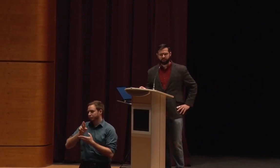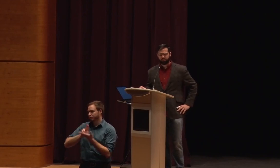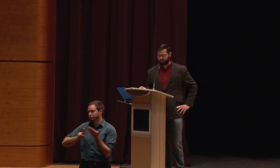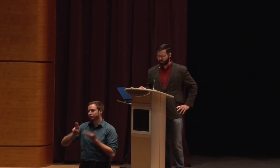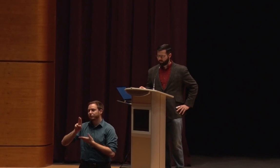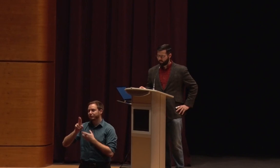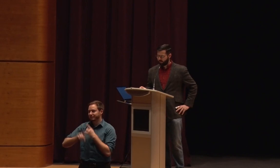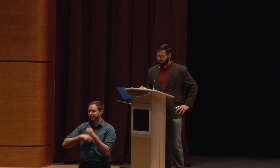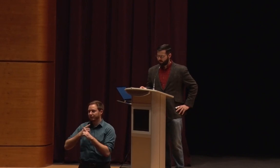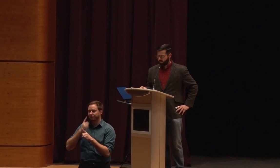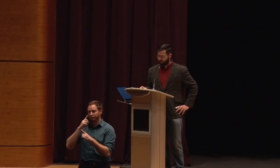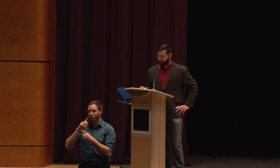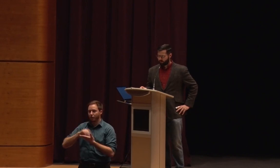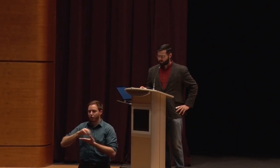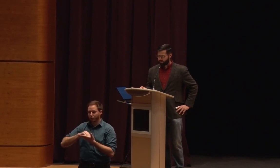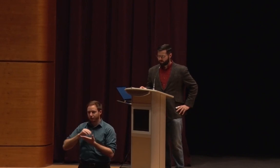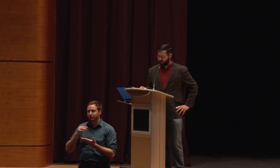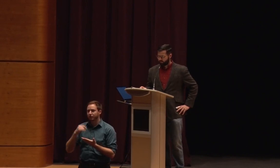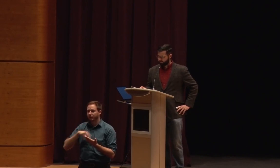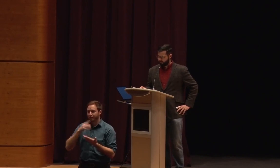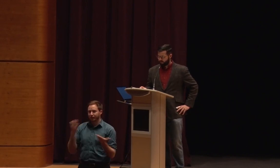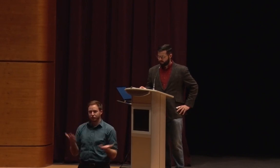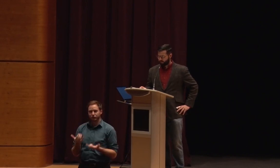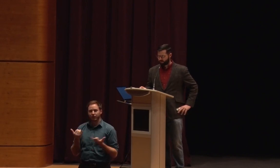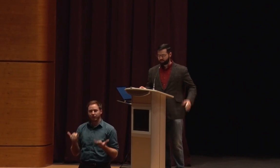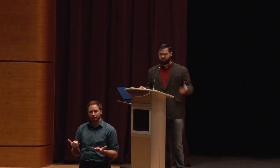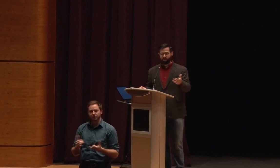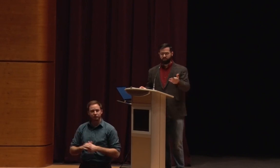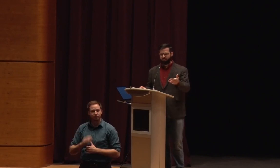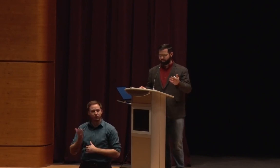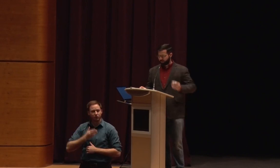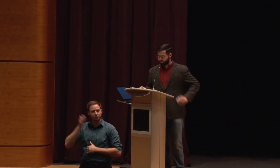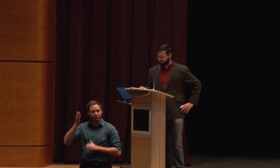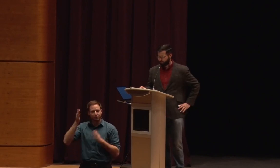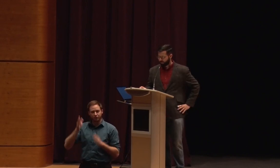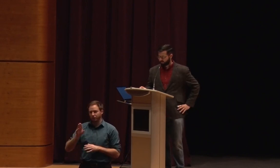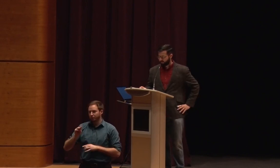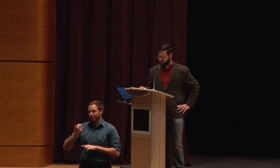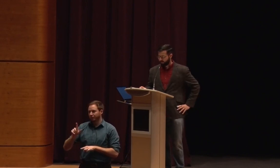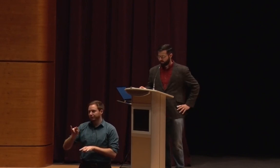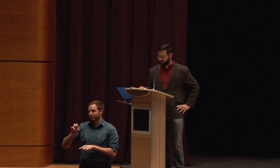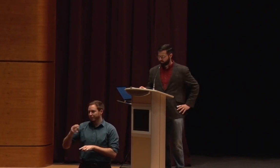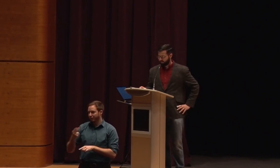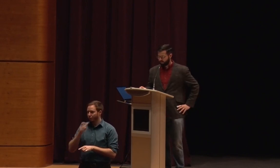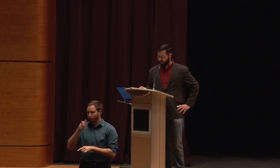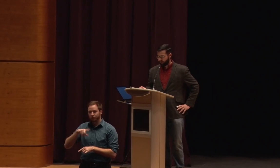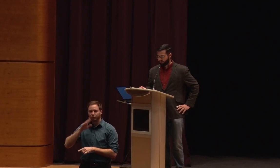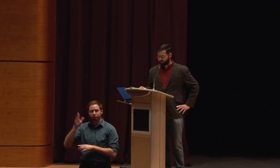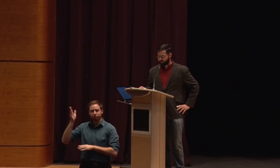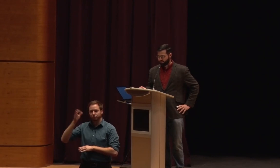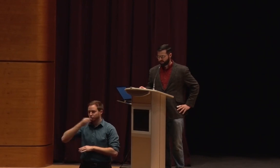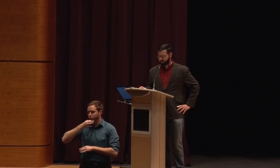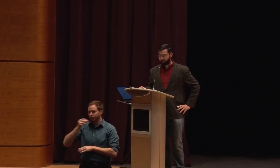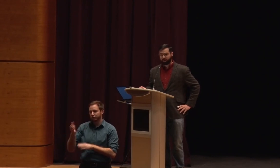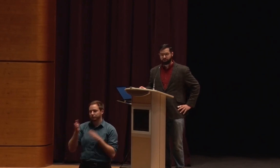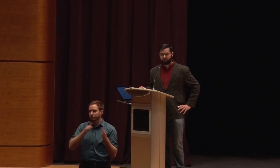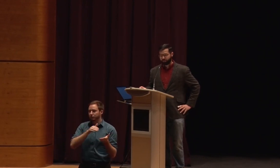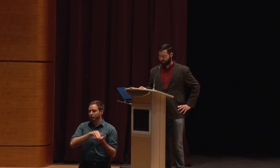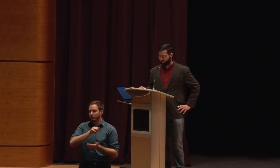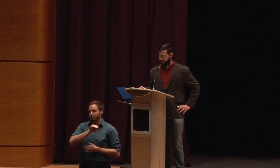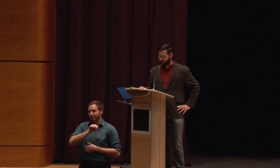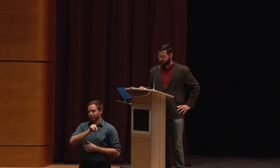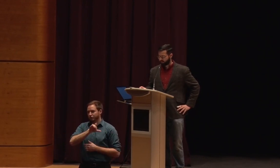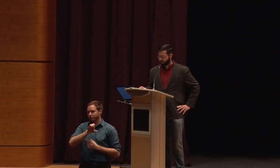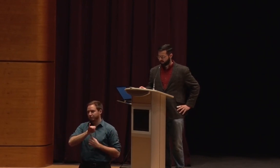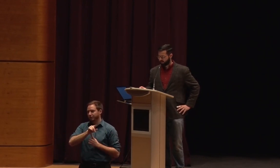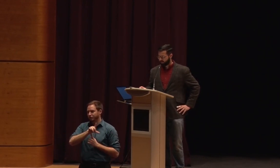Universal Design for Learning that are here today. Our speaker, Michael Nesmith, who you'll hear from in a bit, and Dr. Manju Banerjee